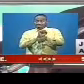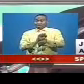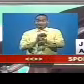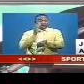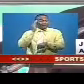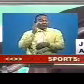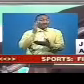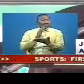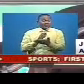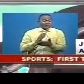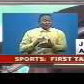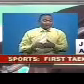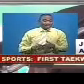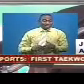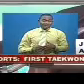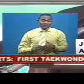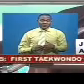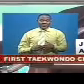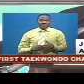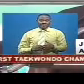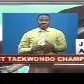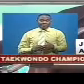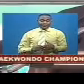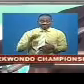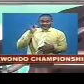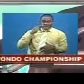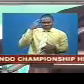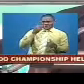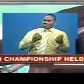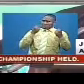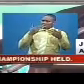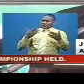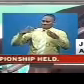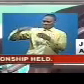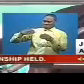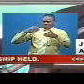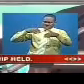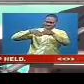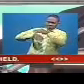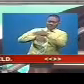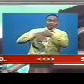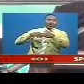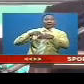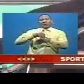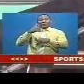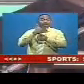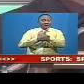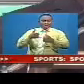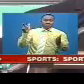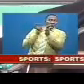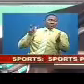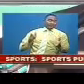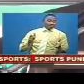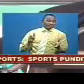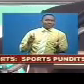socio-economic roots causes often of irregular migration and try to prevent it. And it goes